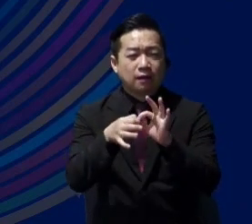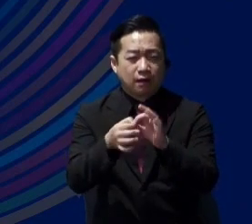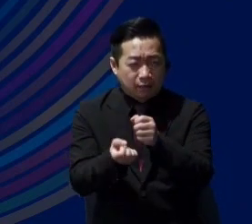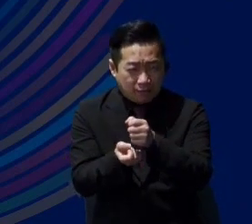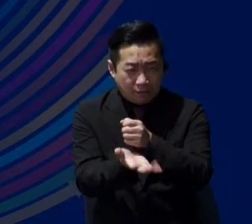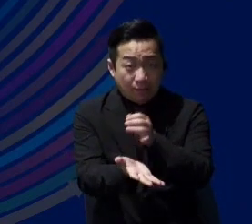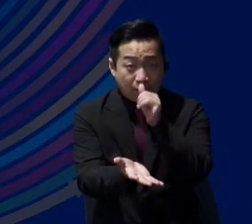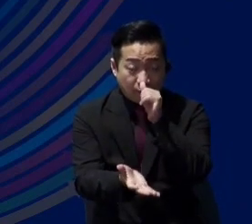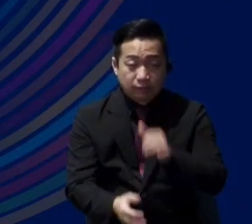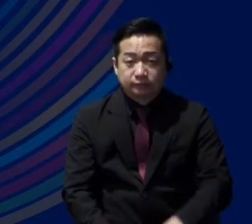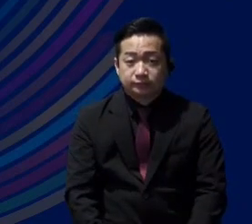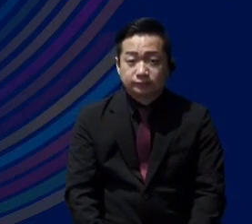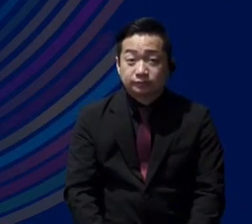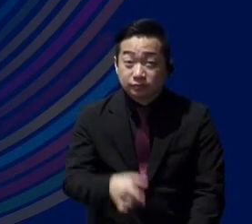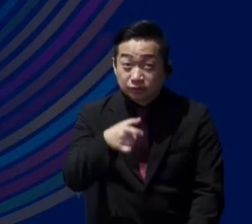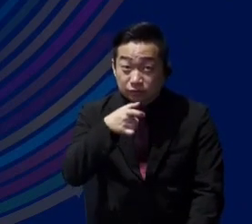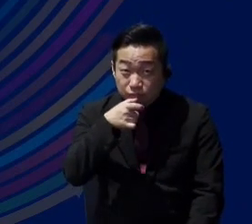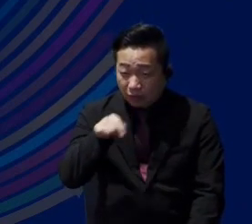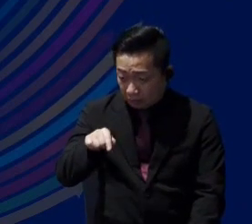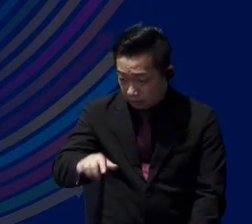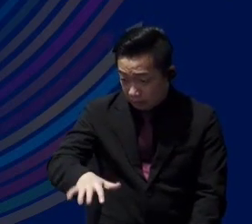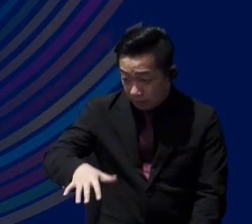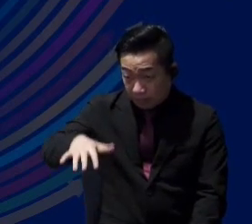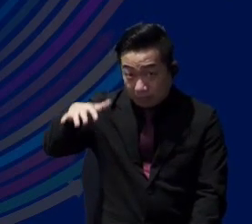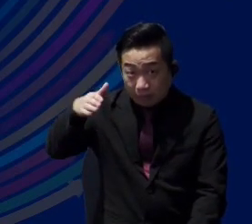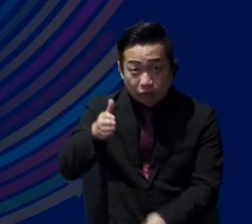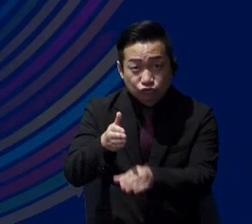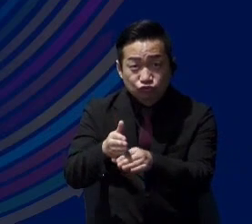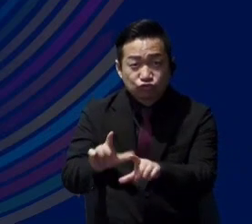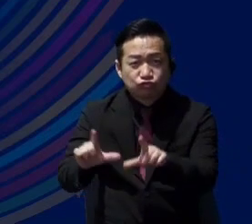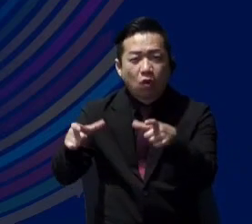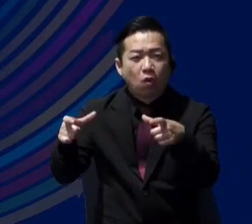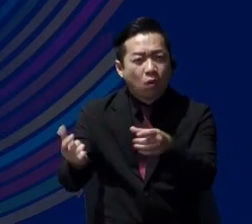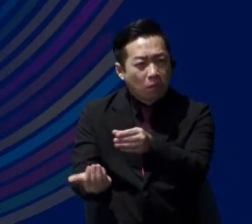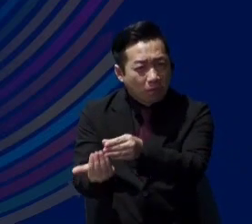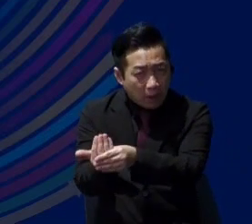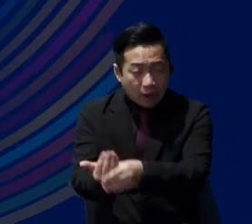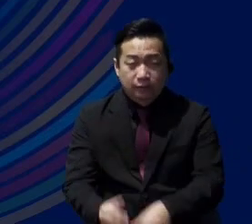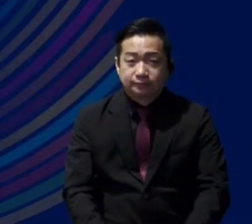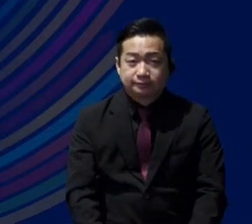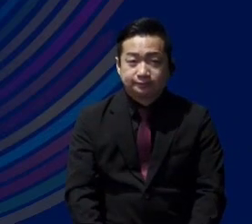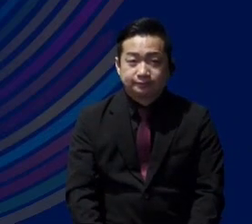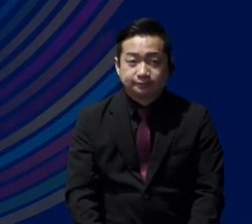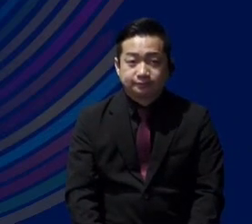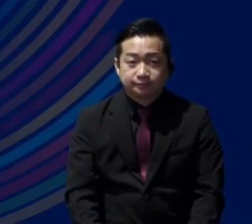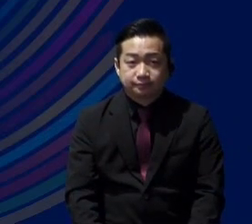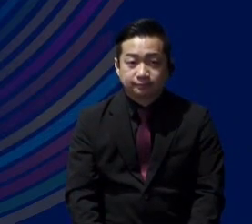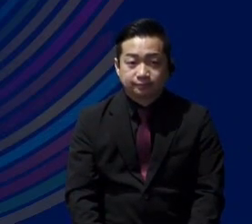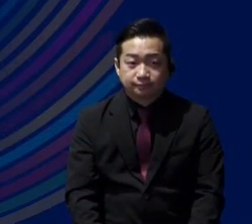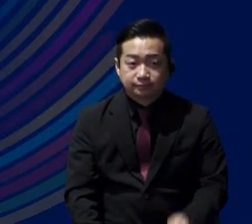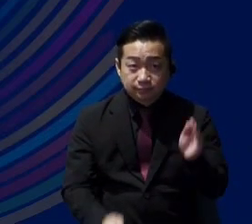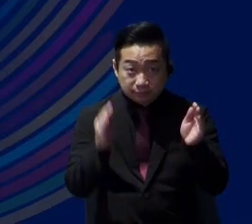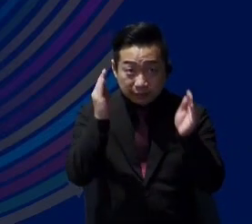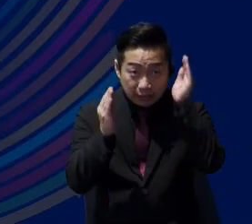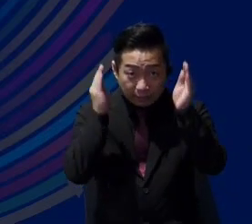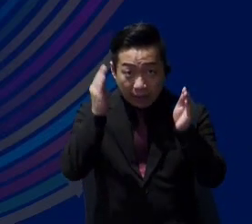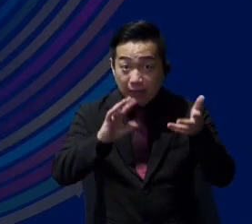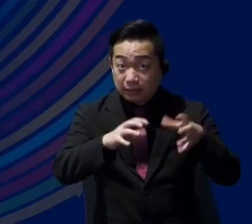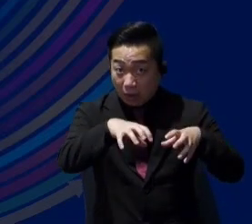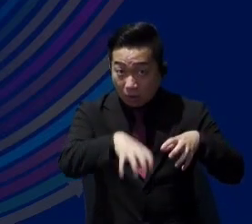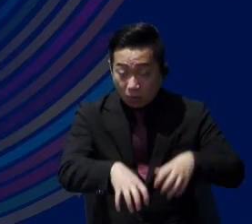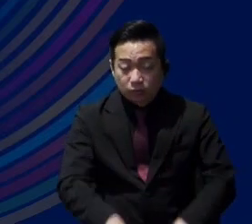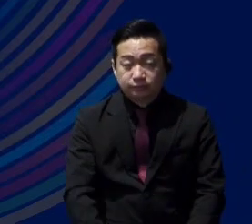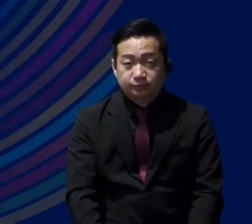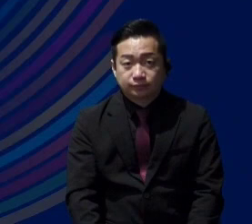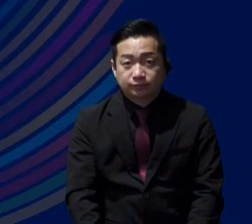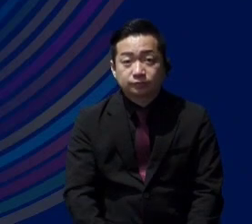Middle East, flash floods which never really happened before, and even in my country, Malaysia, we are seeing a lot more floods